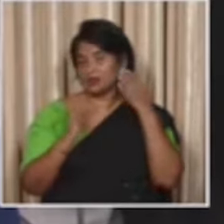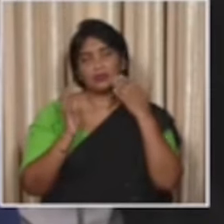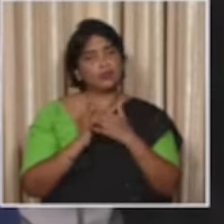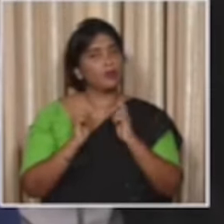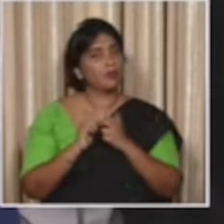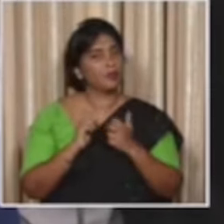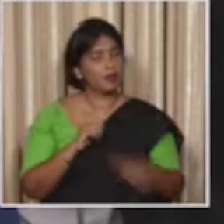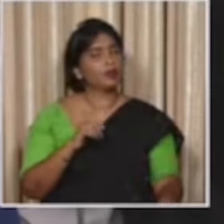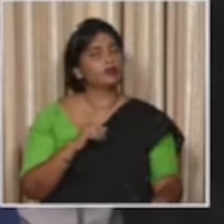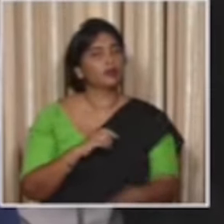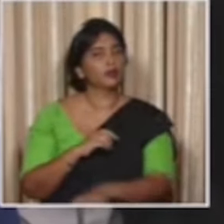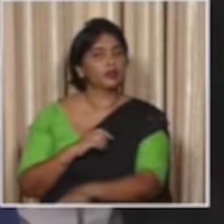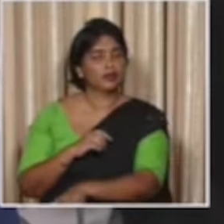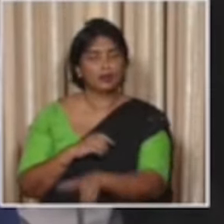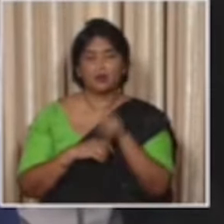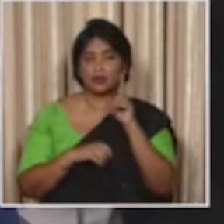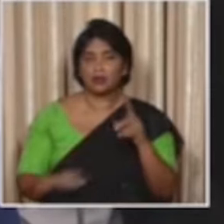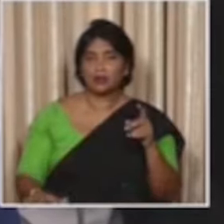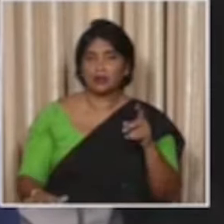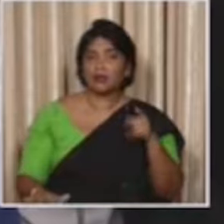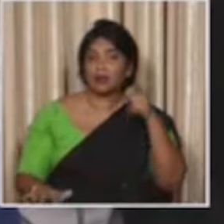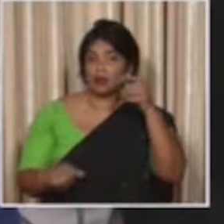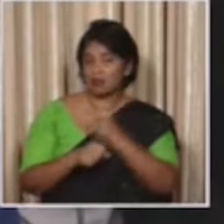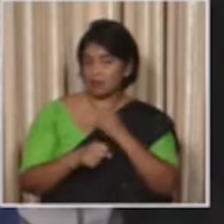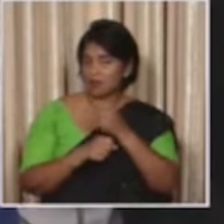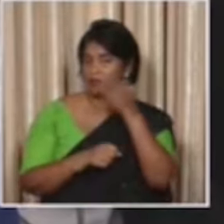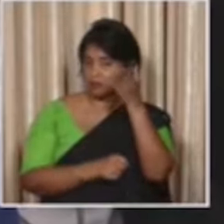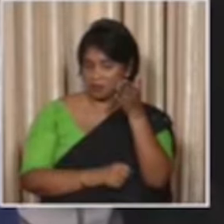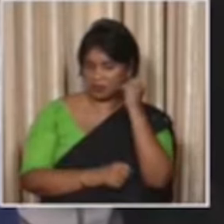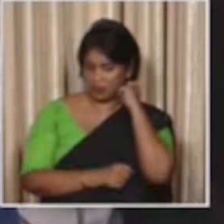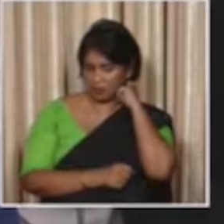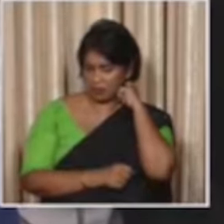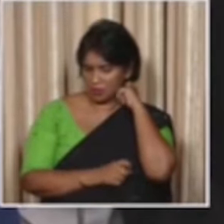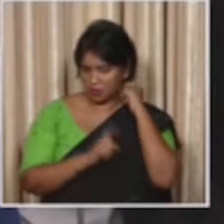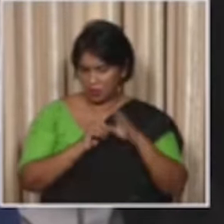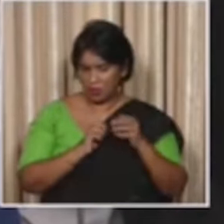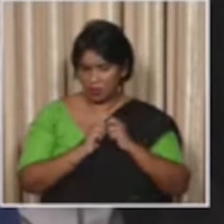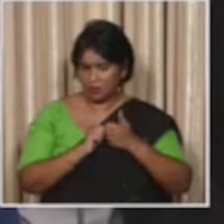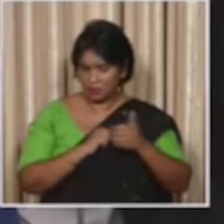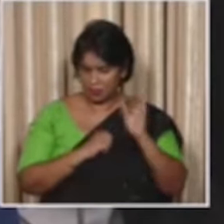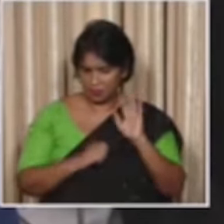into, there is no other means. There are people who are willing to go. They are also etanudu thallasganno.